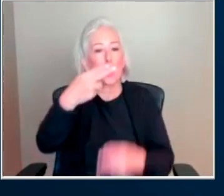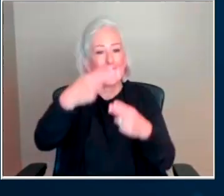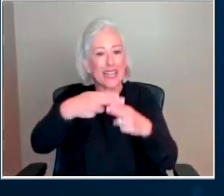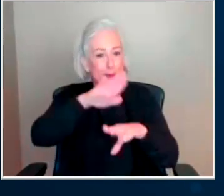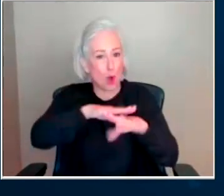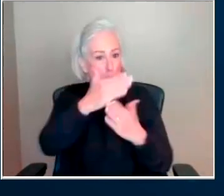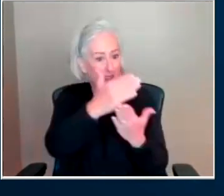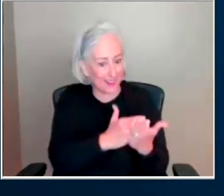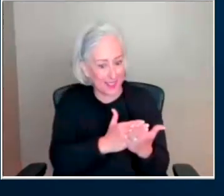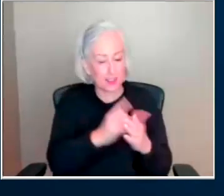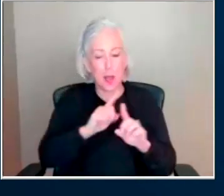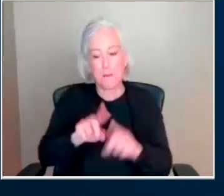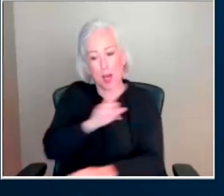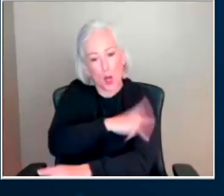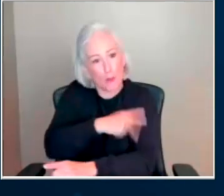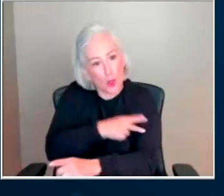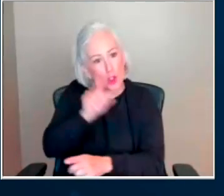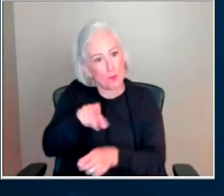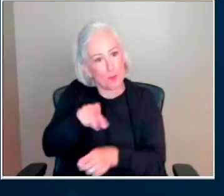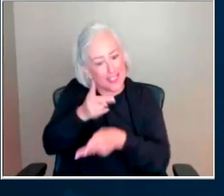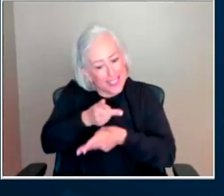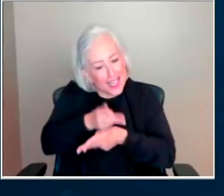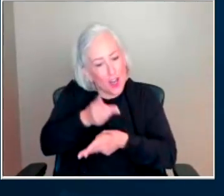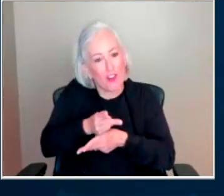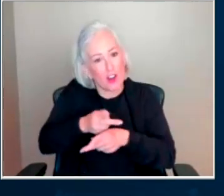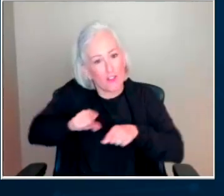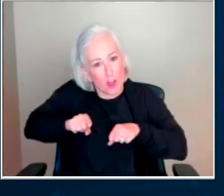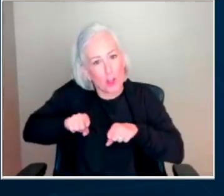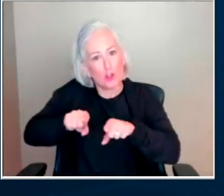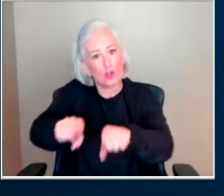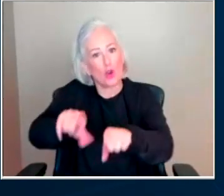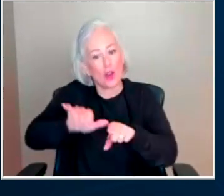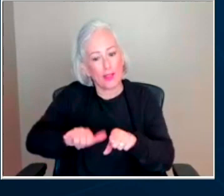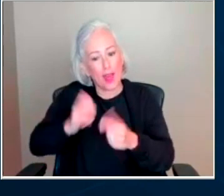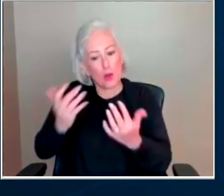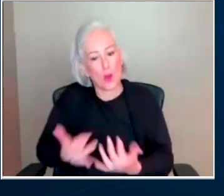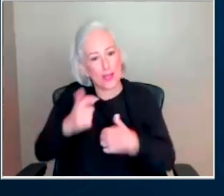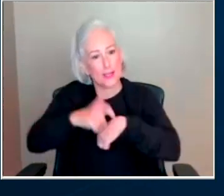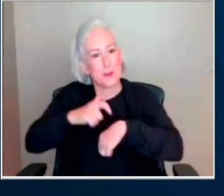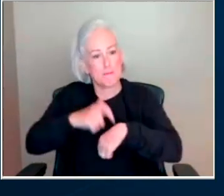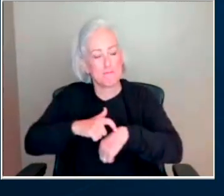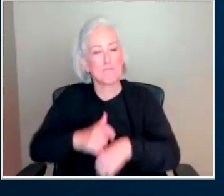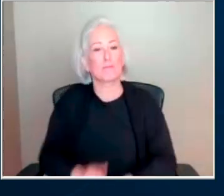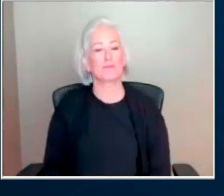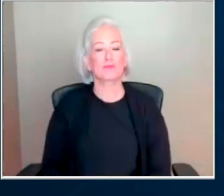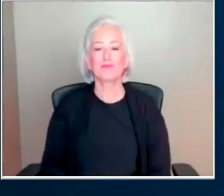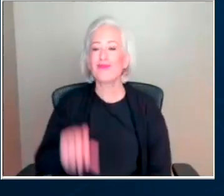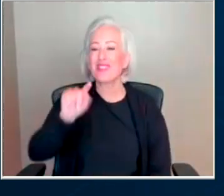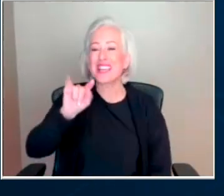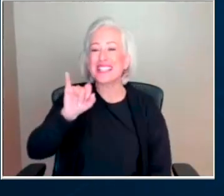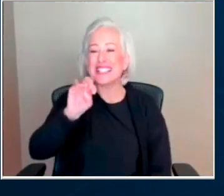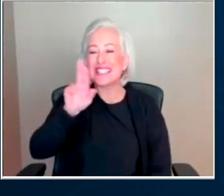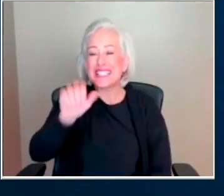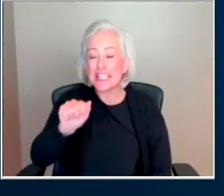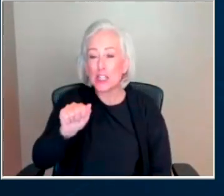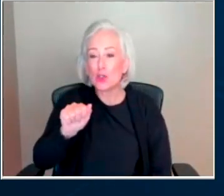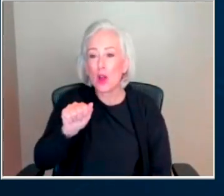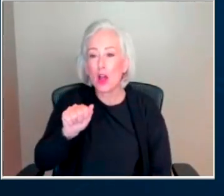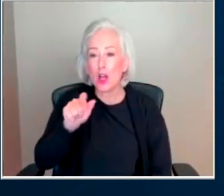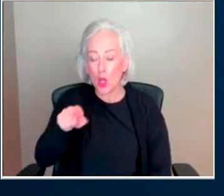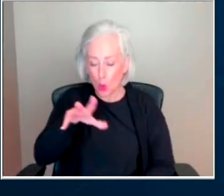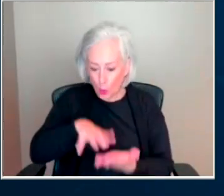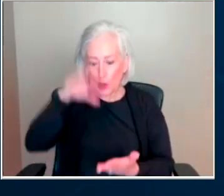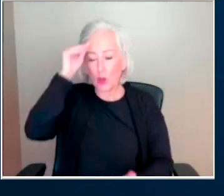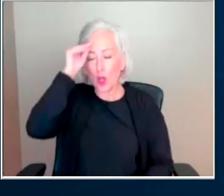that has to be carefully evaluated as that waiting continues. Tidra, when you learned that your mom has heart failure